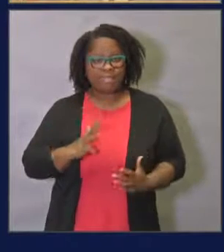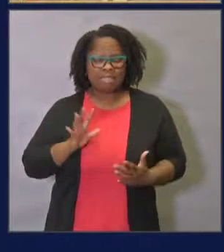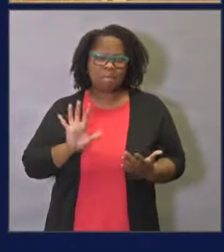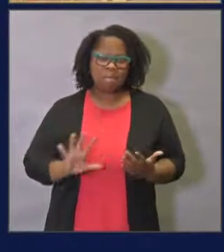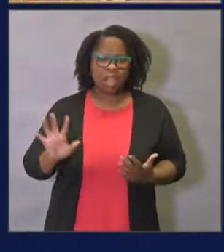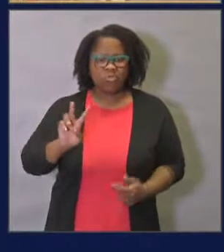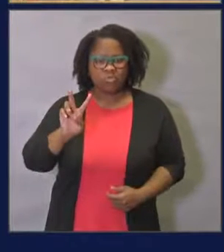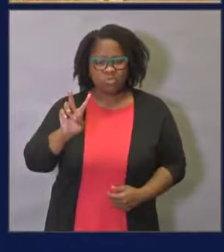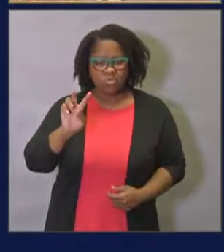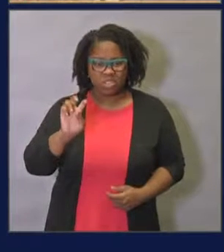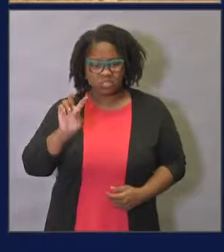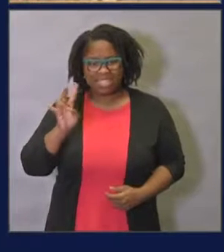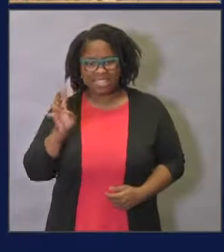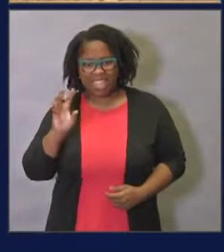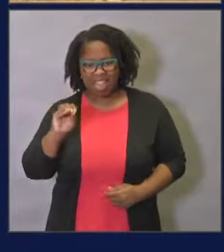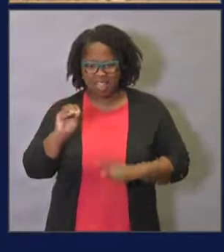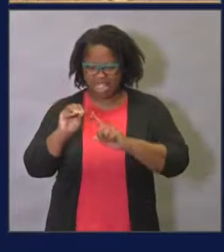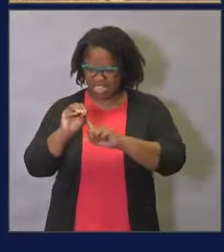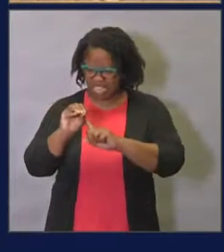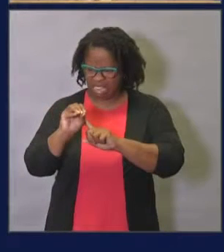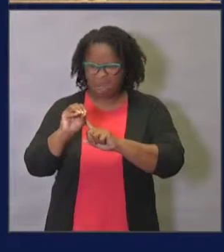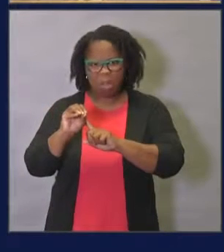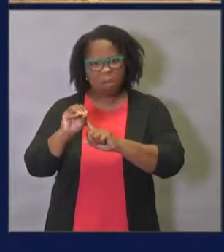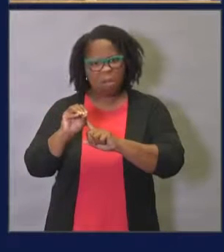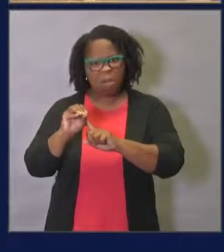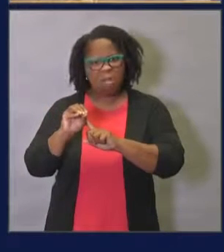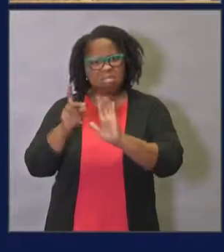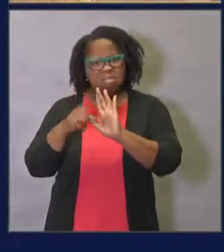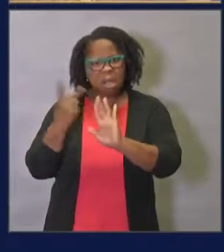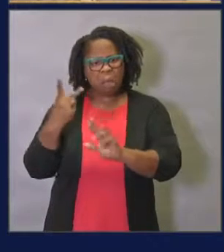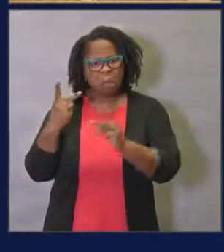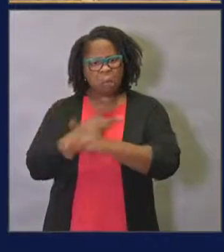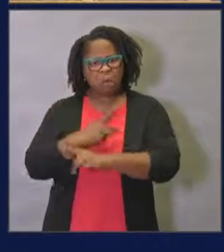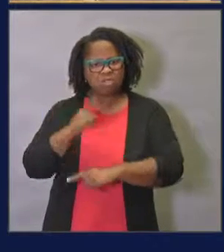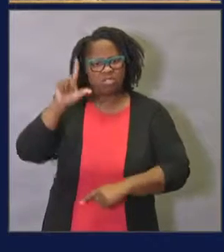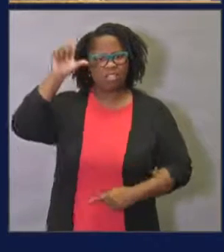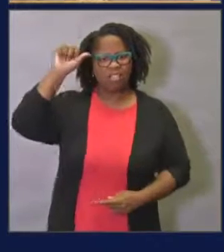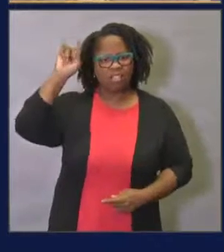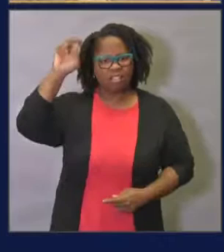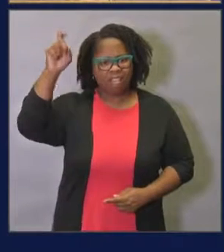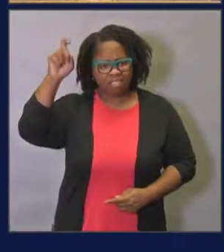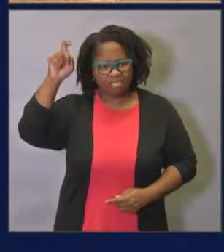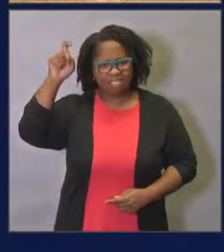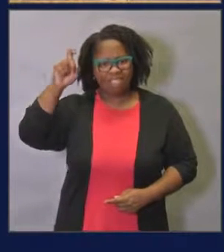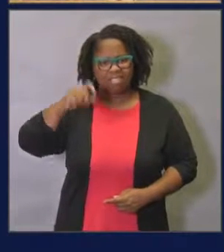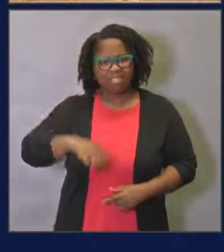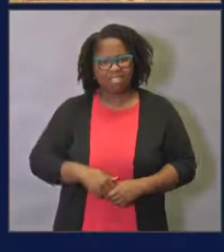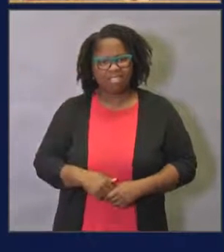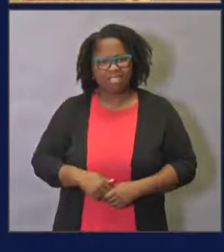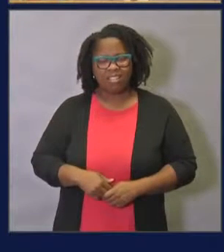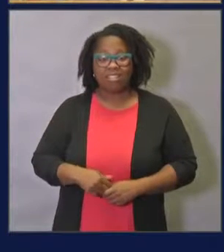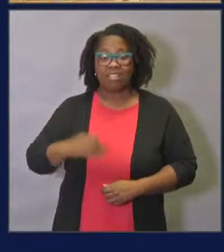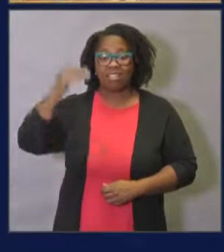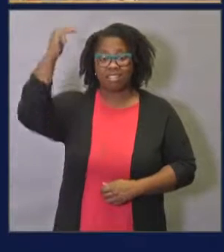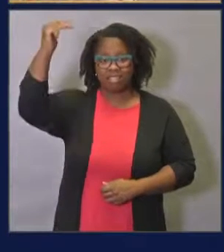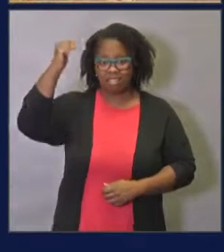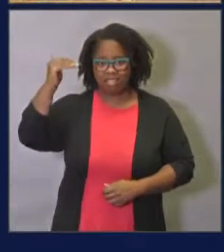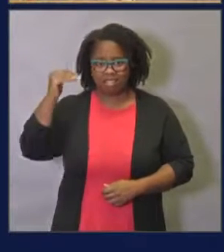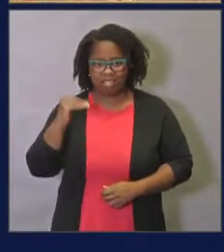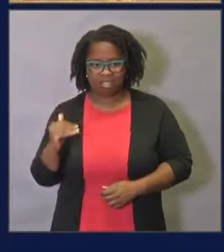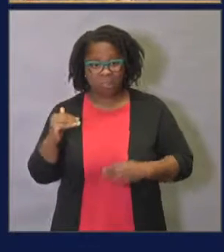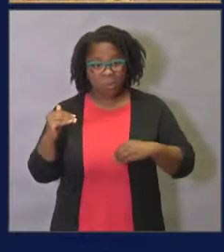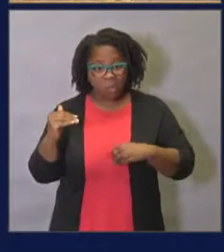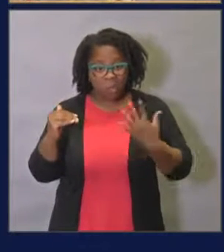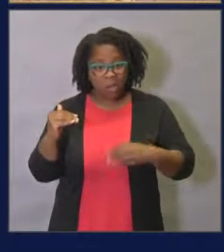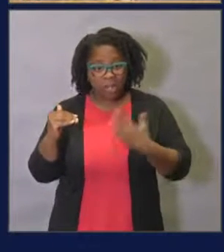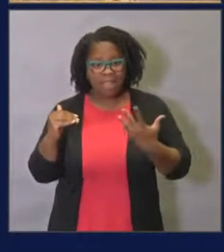about 270 new cases per 100,000 individuals. And it's almost 3 times the rate experienced by our white